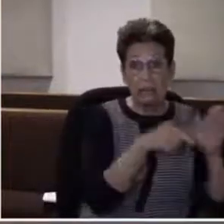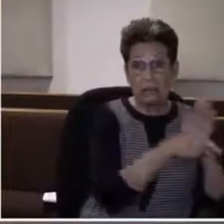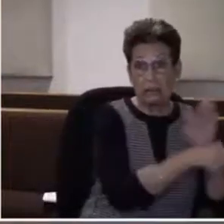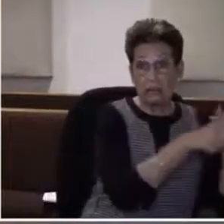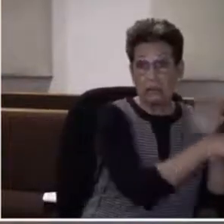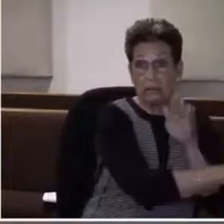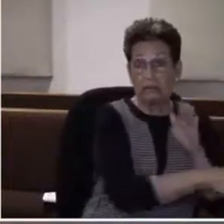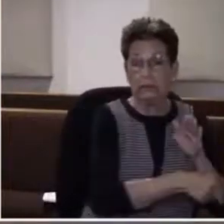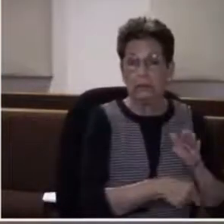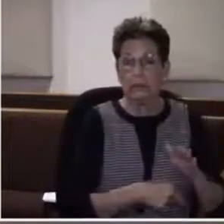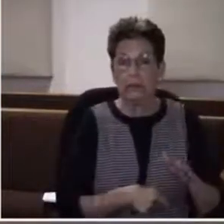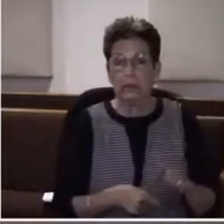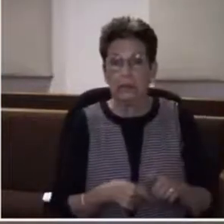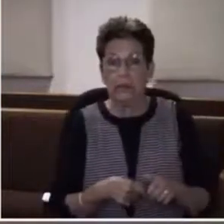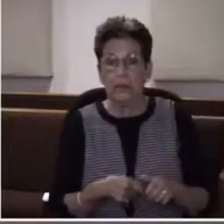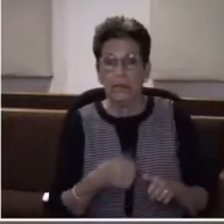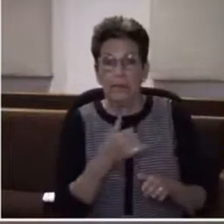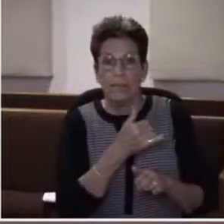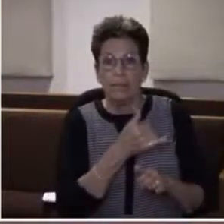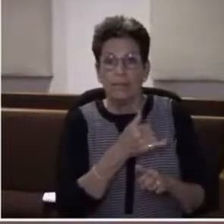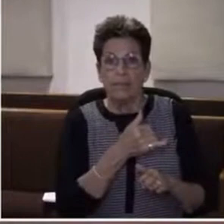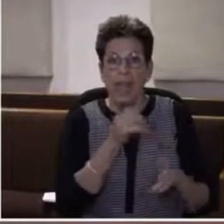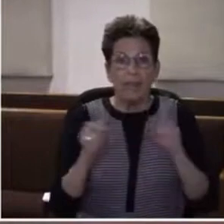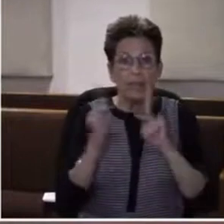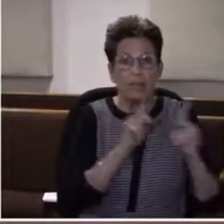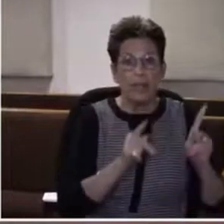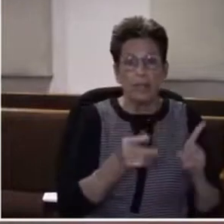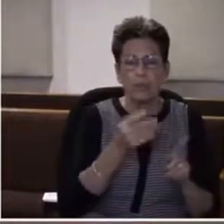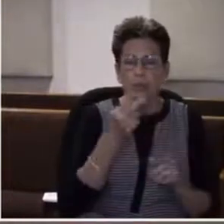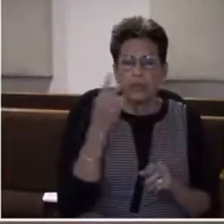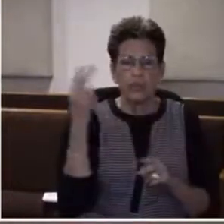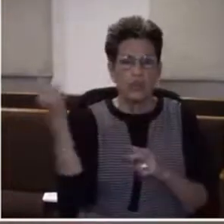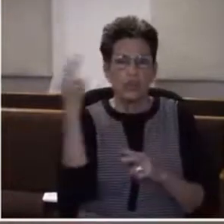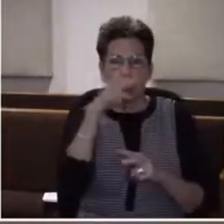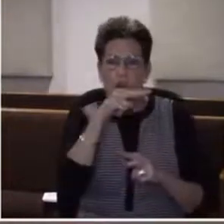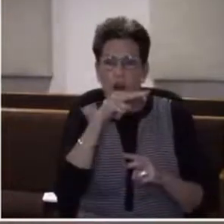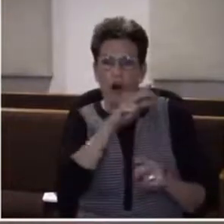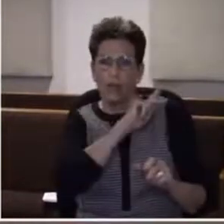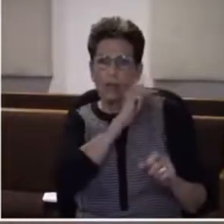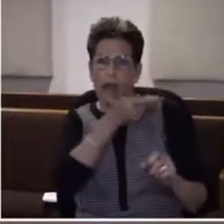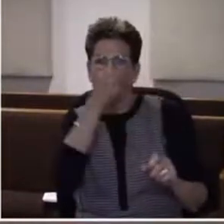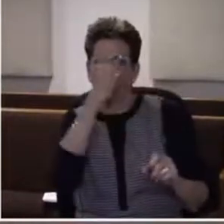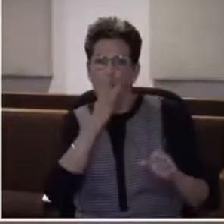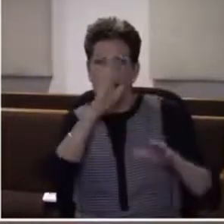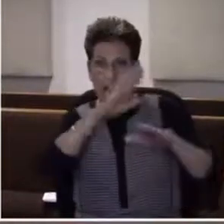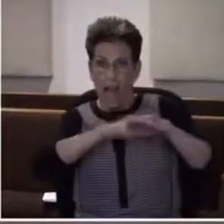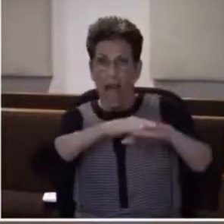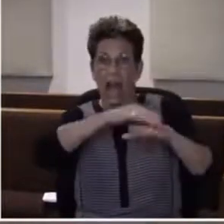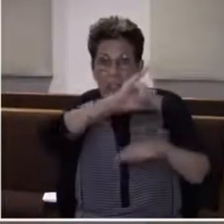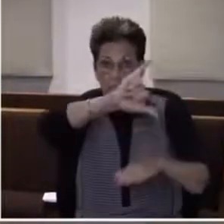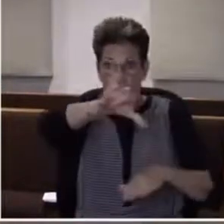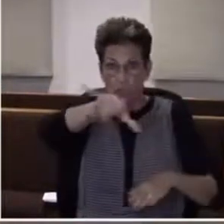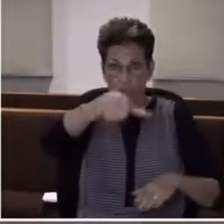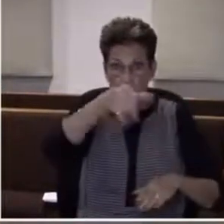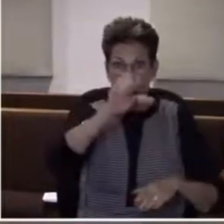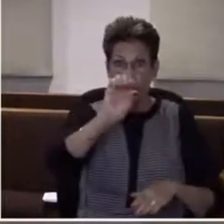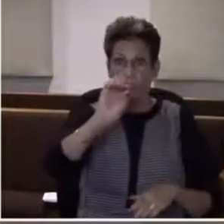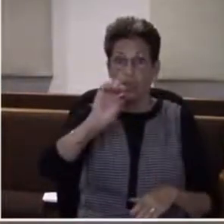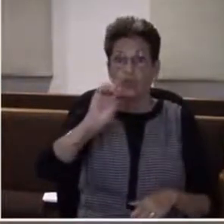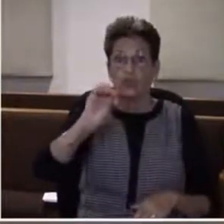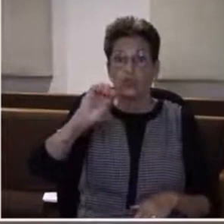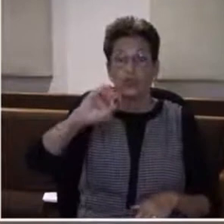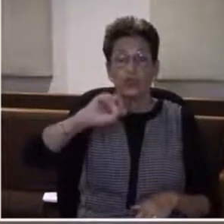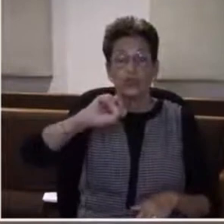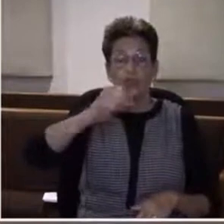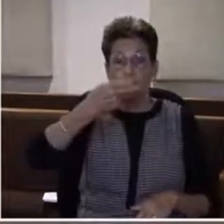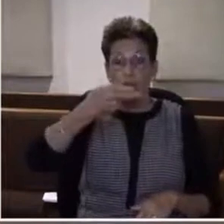power of God upon him. And it didn't mean that he was finished being a leader. It just meant that he learned how to